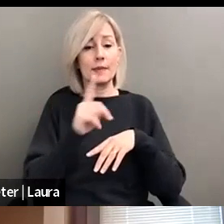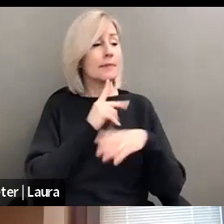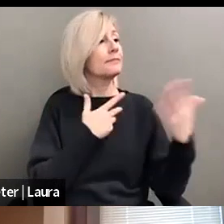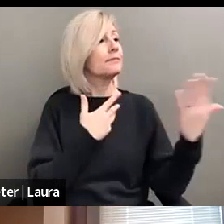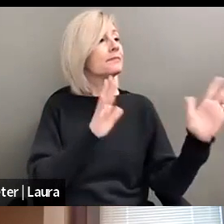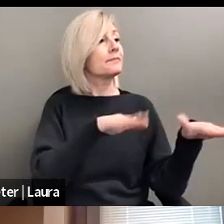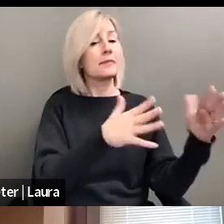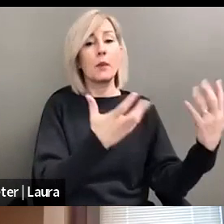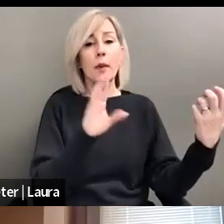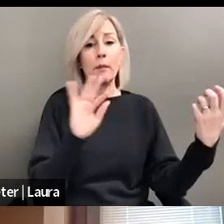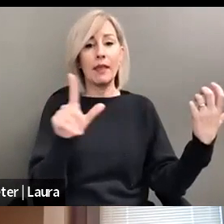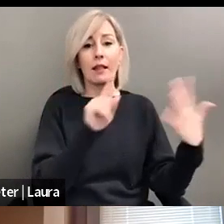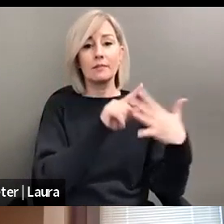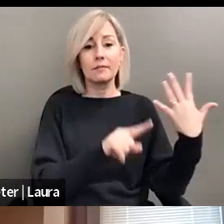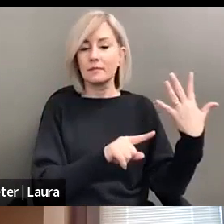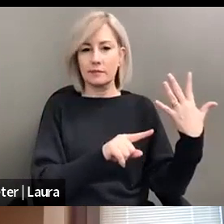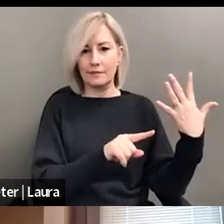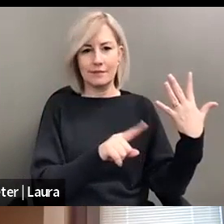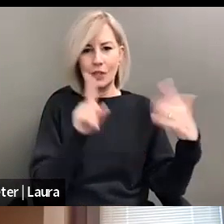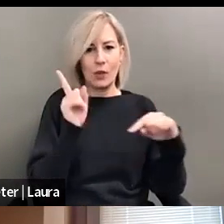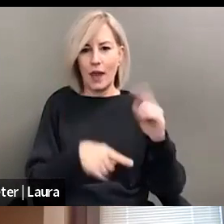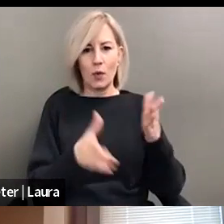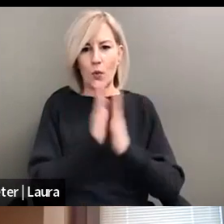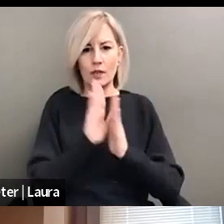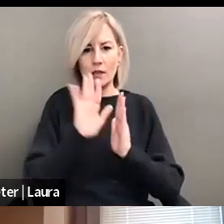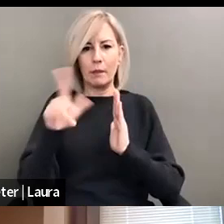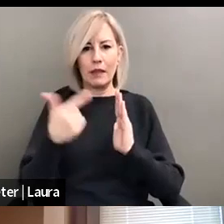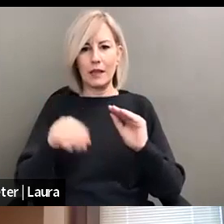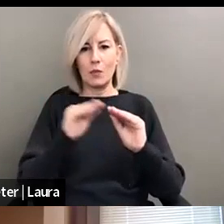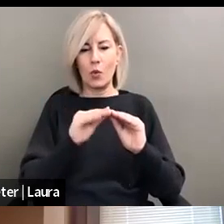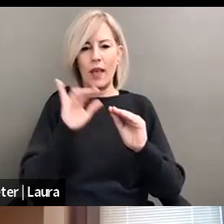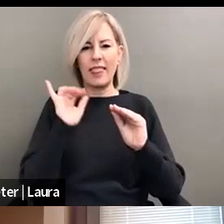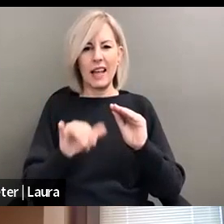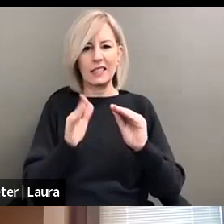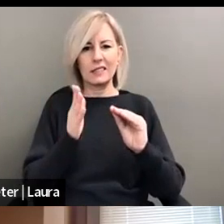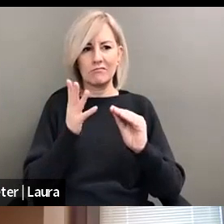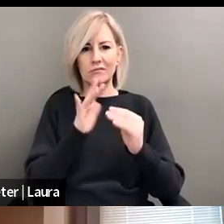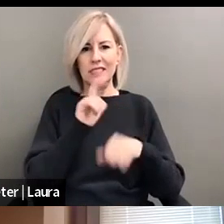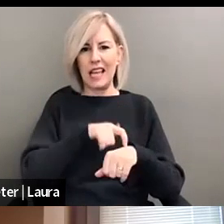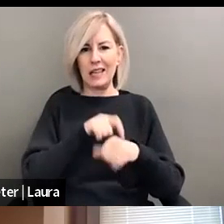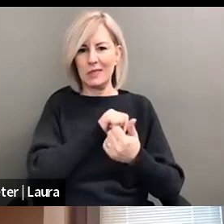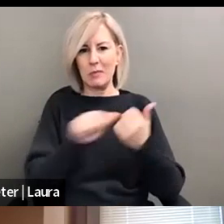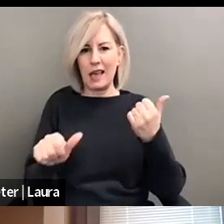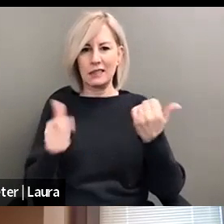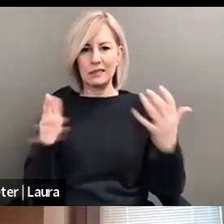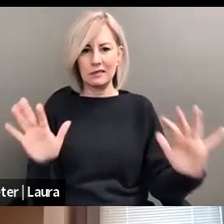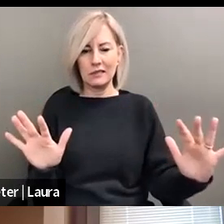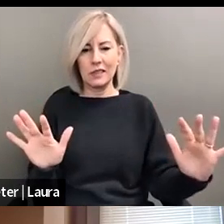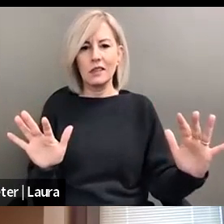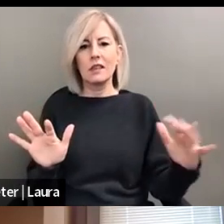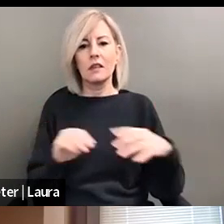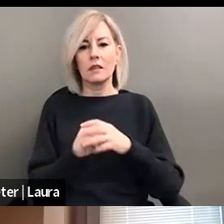bill. Well, we can't request a bill anymore. That funnel has passed, and there's just